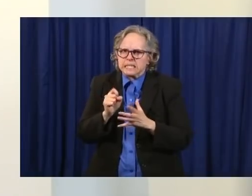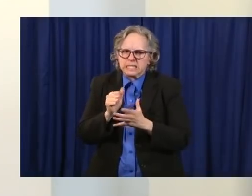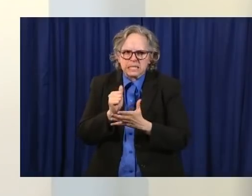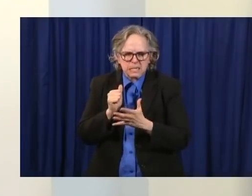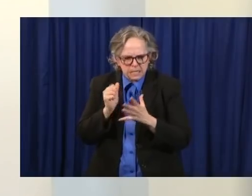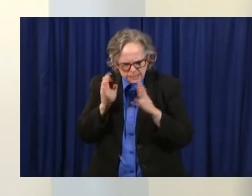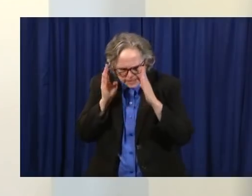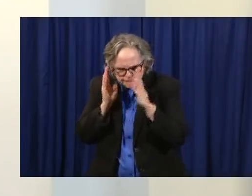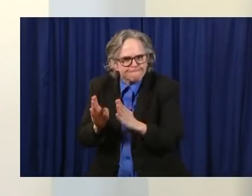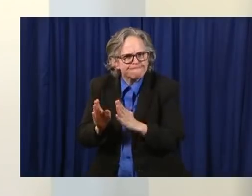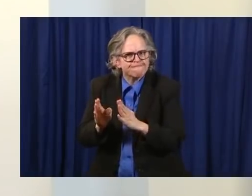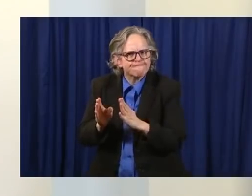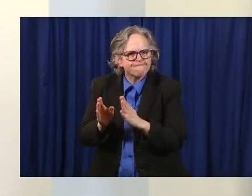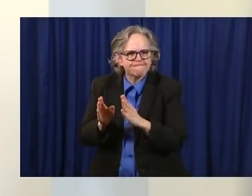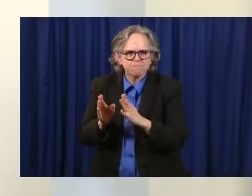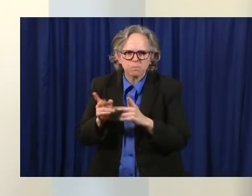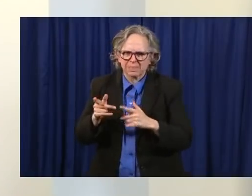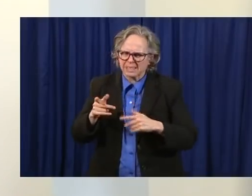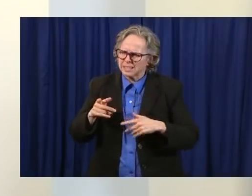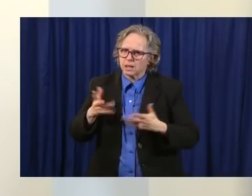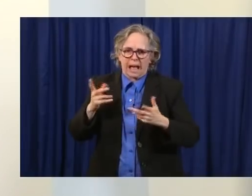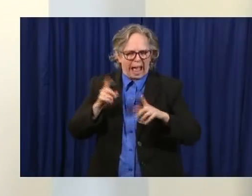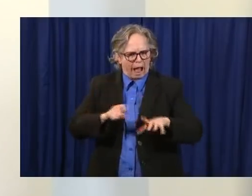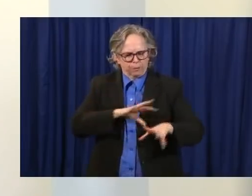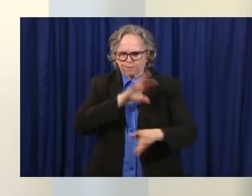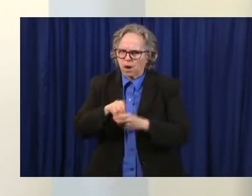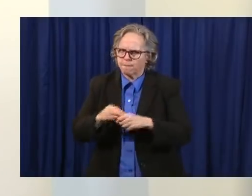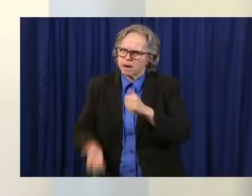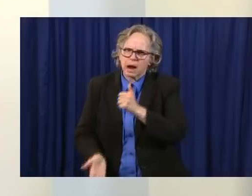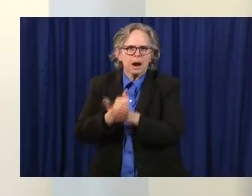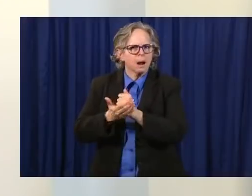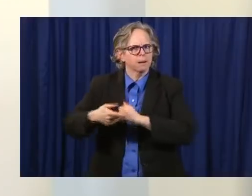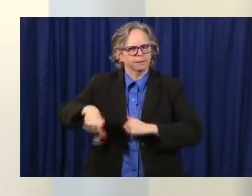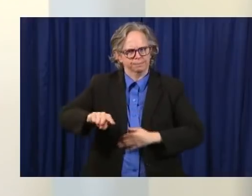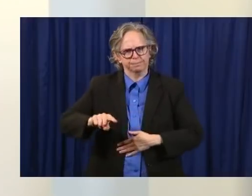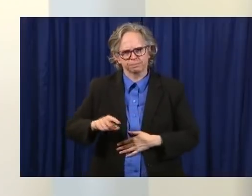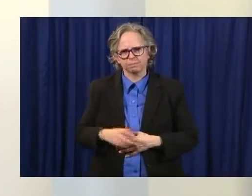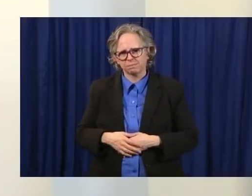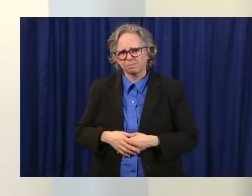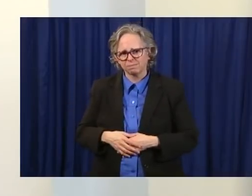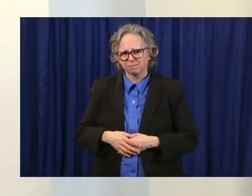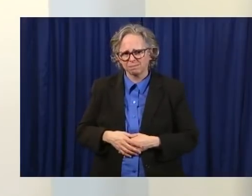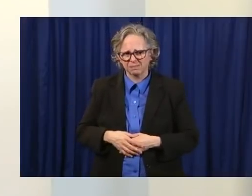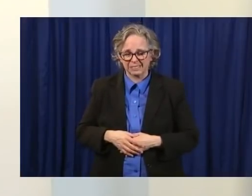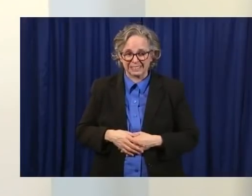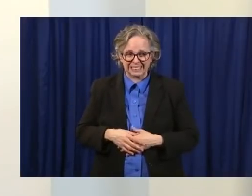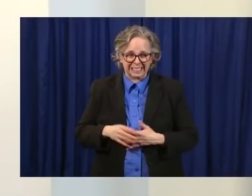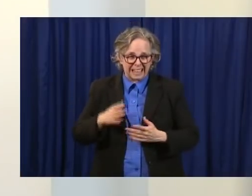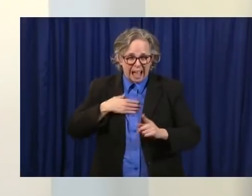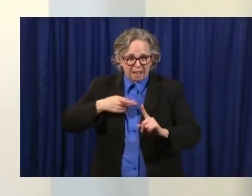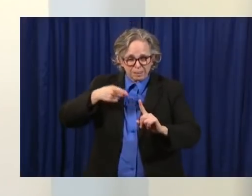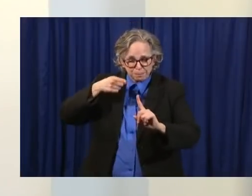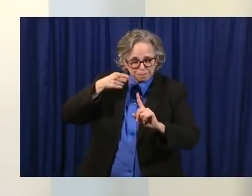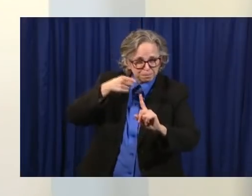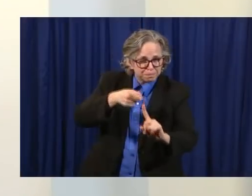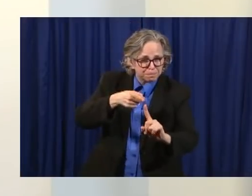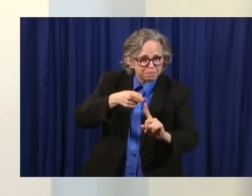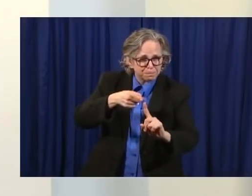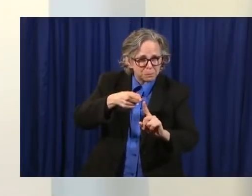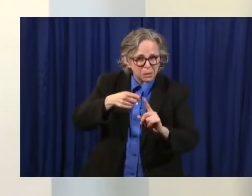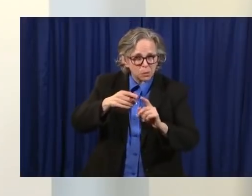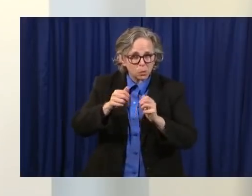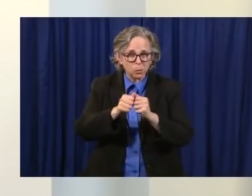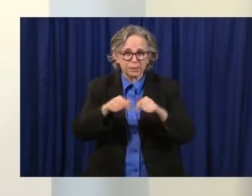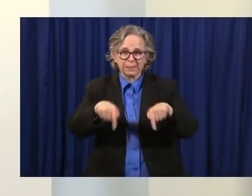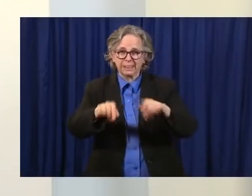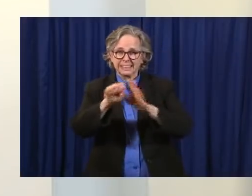to do. I am not aware of something that is happening at the state level on this issue, but I'm